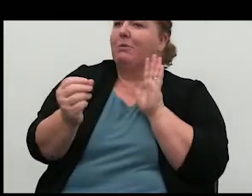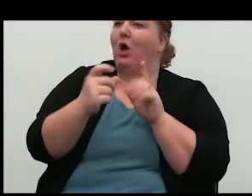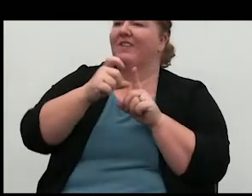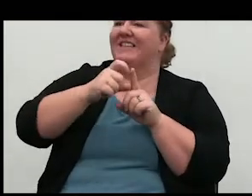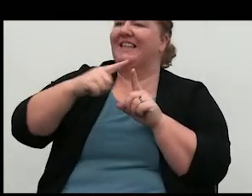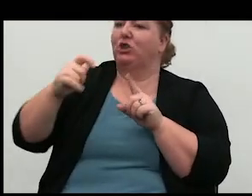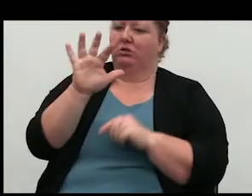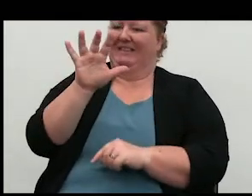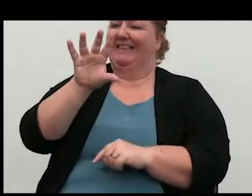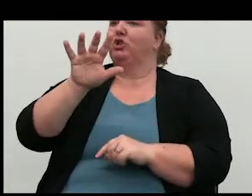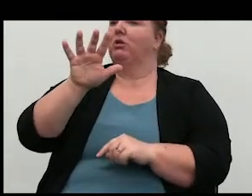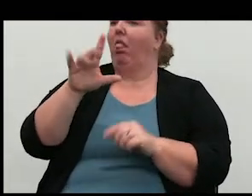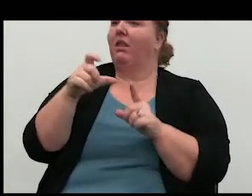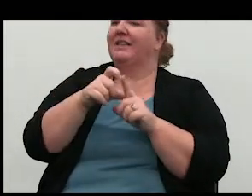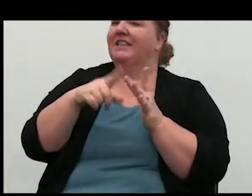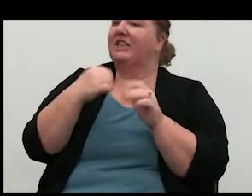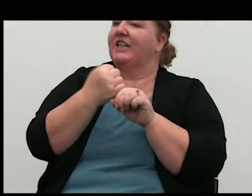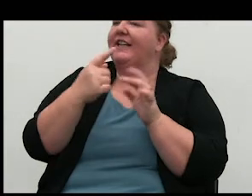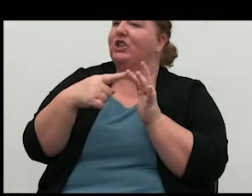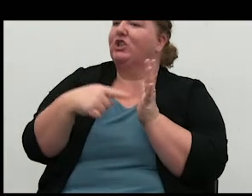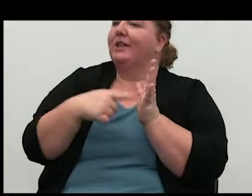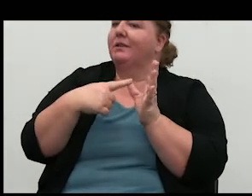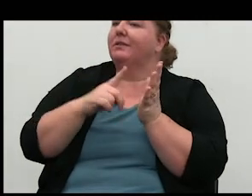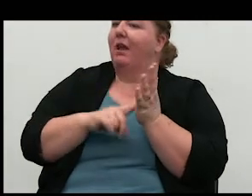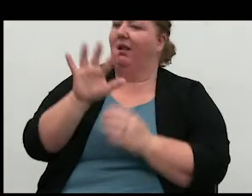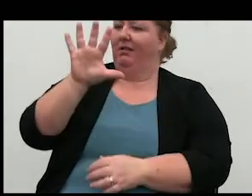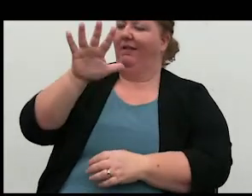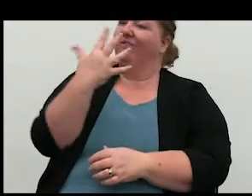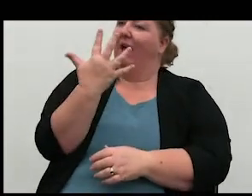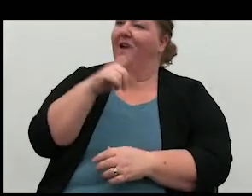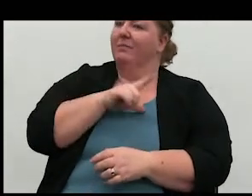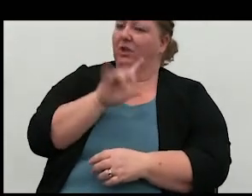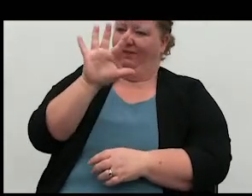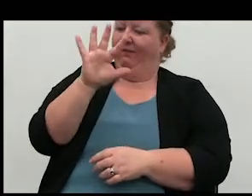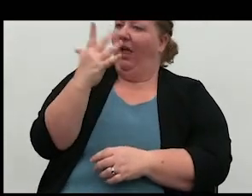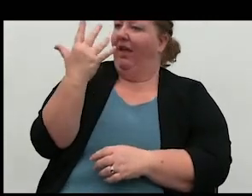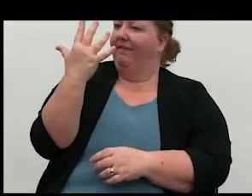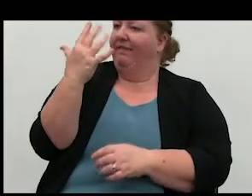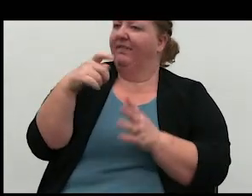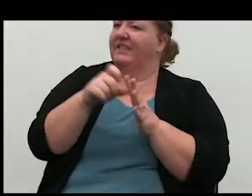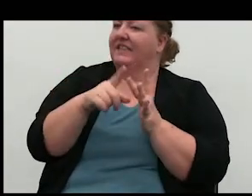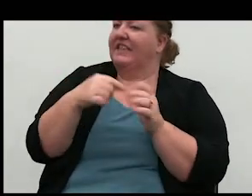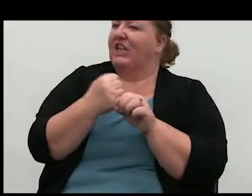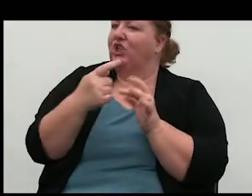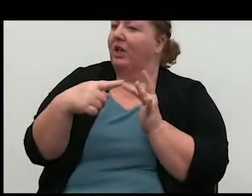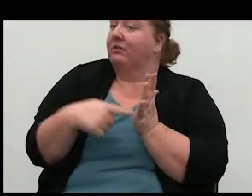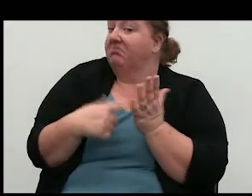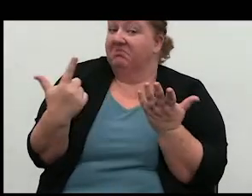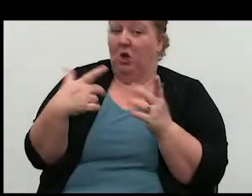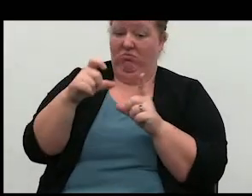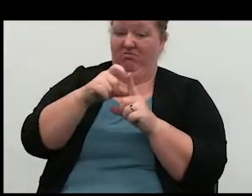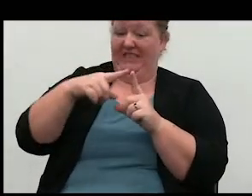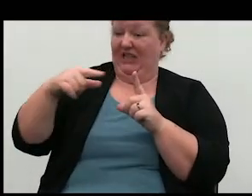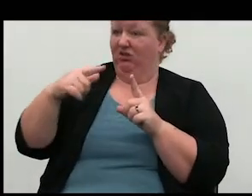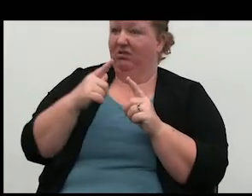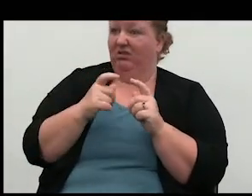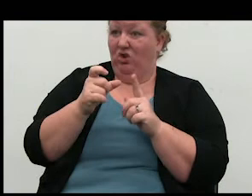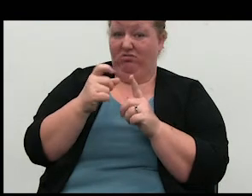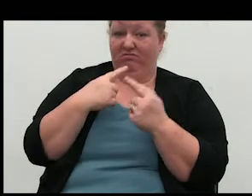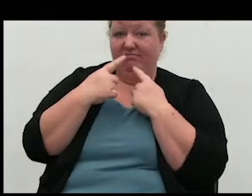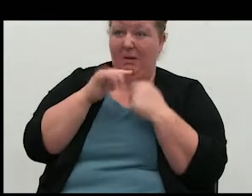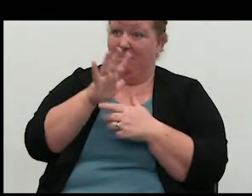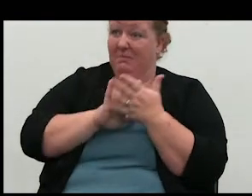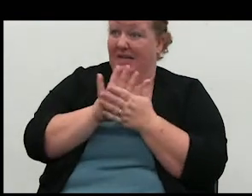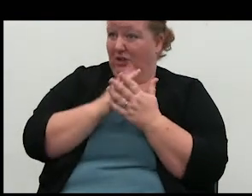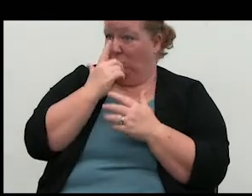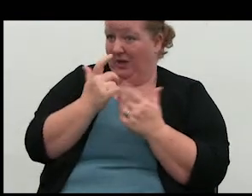digital data, because it was 5 because you have 5 fingers, 5 digits. And digital data is just data that you could count on